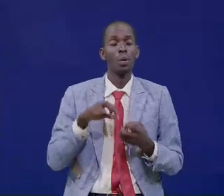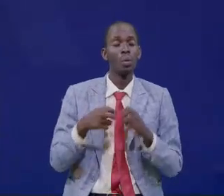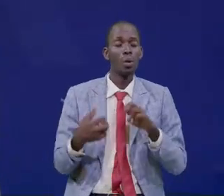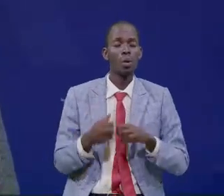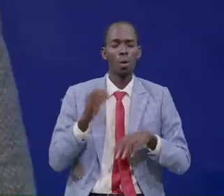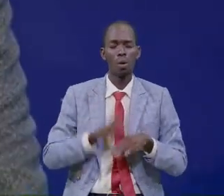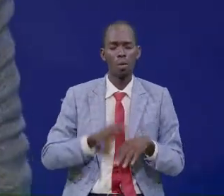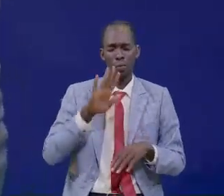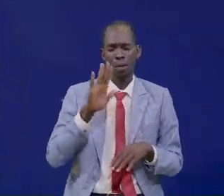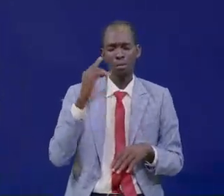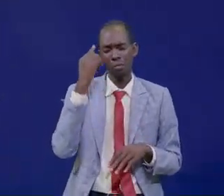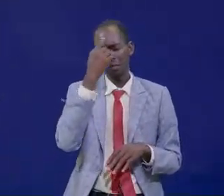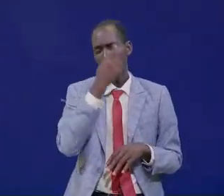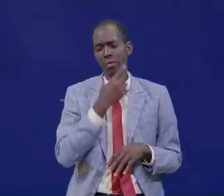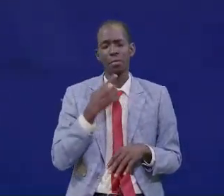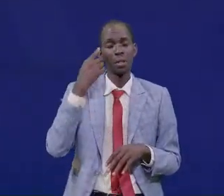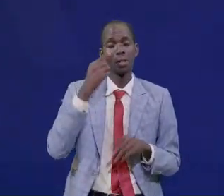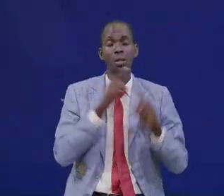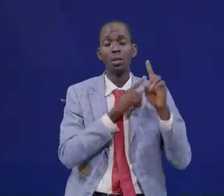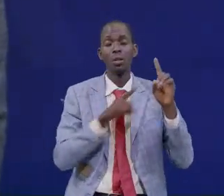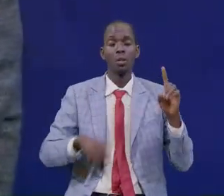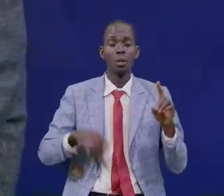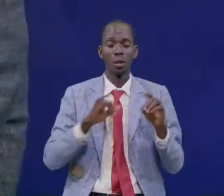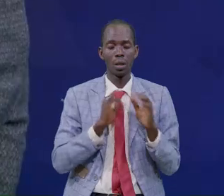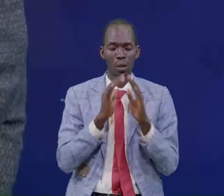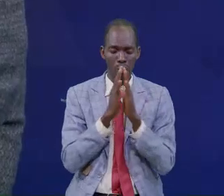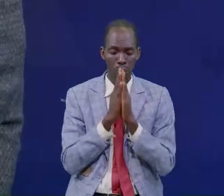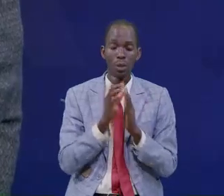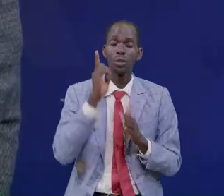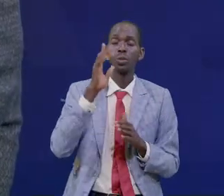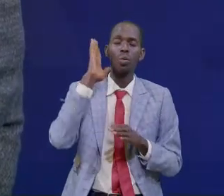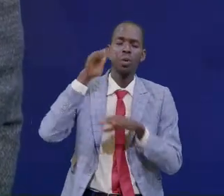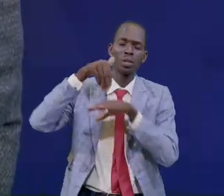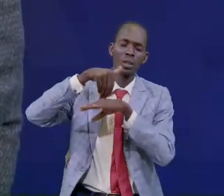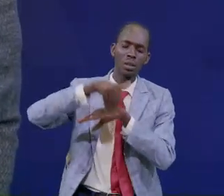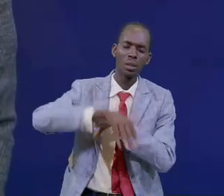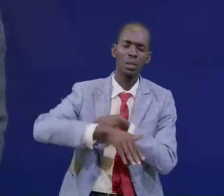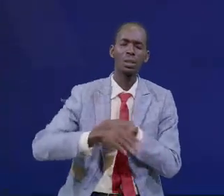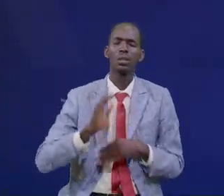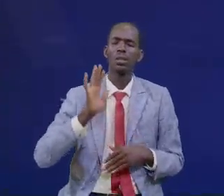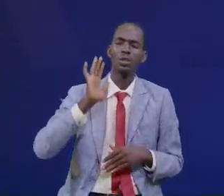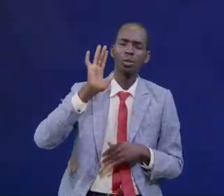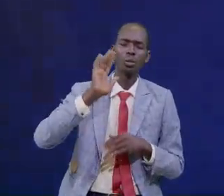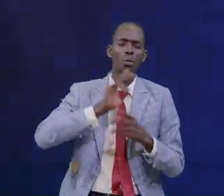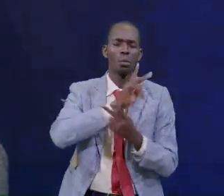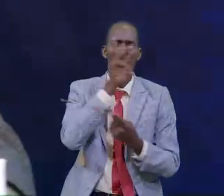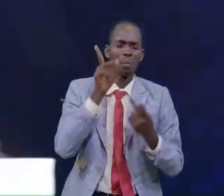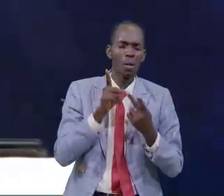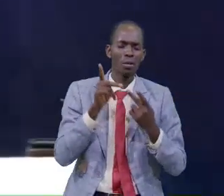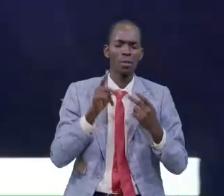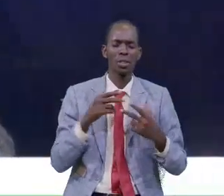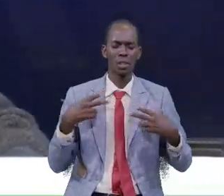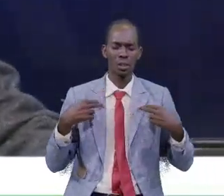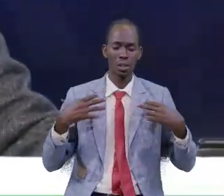faces, Lord, I pray you send forth perfect healing to everyone